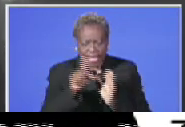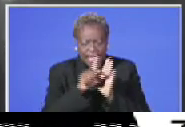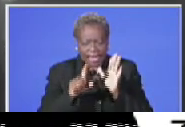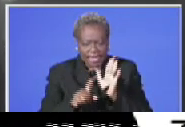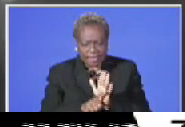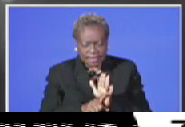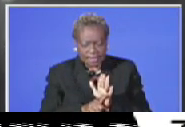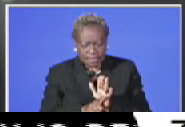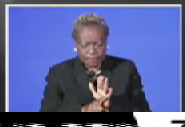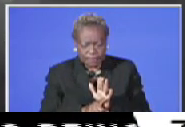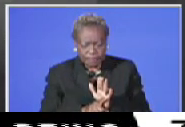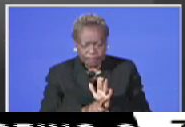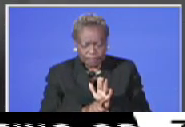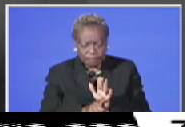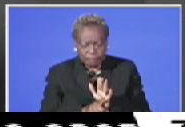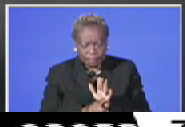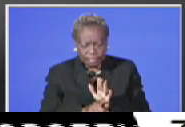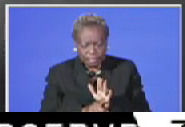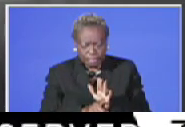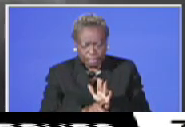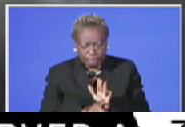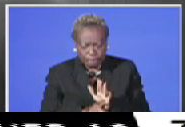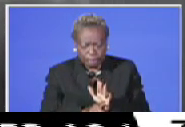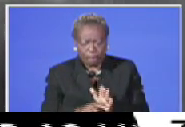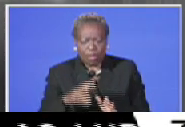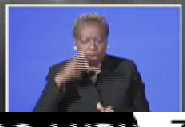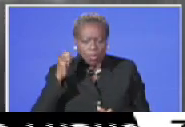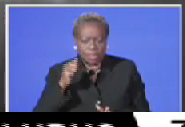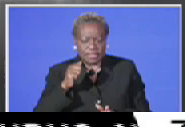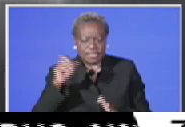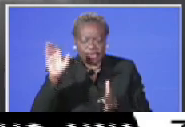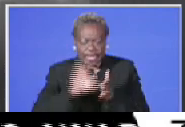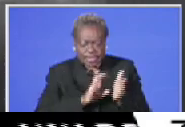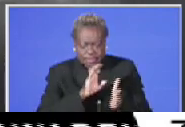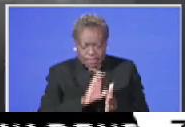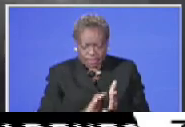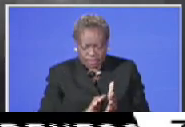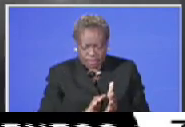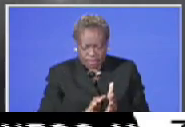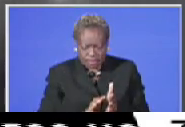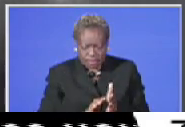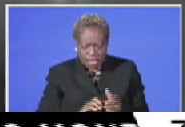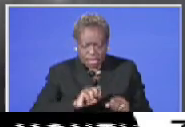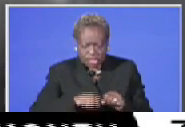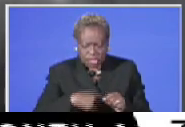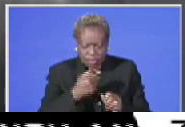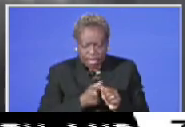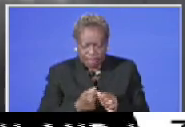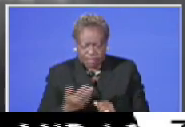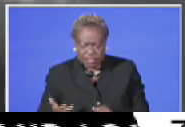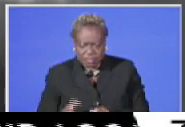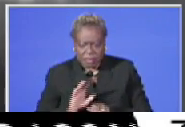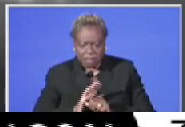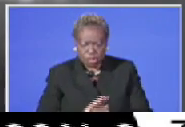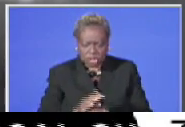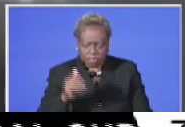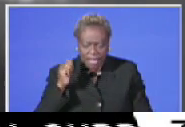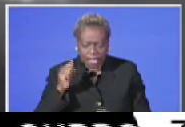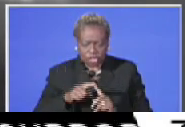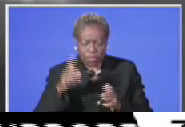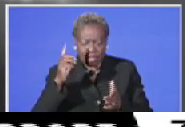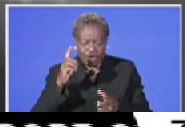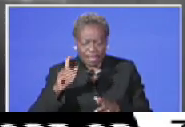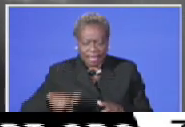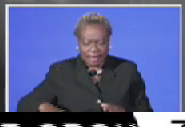also indefinitely postponed and not cancelled. So everything has been pushed back till later in